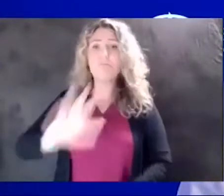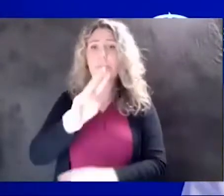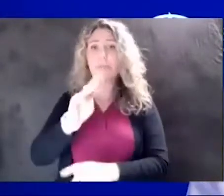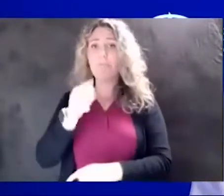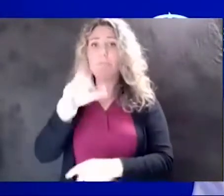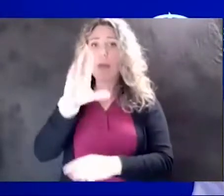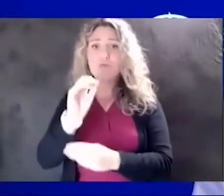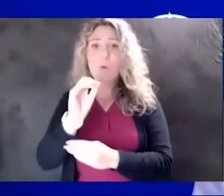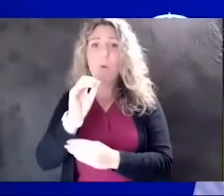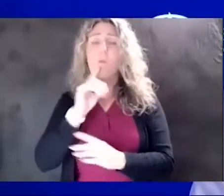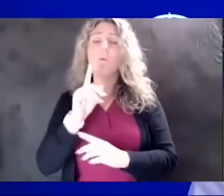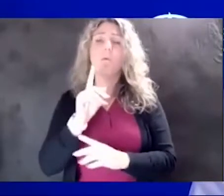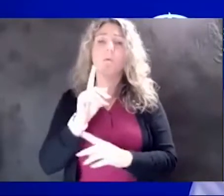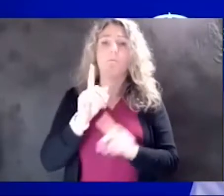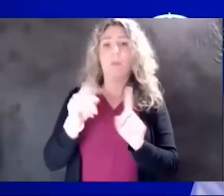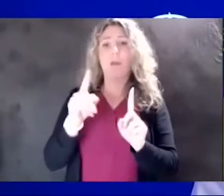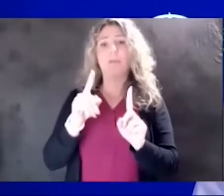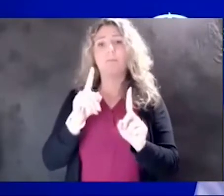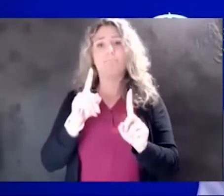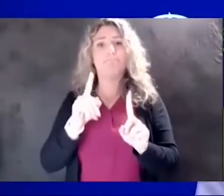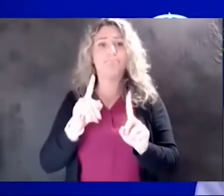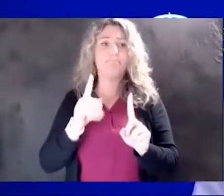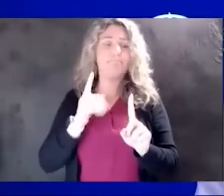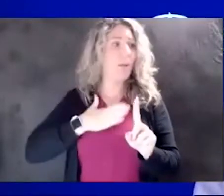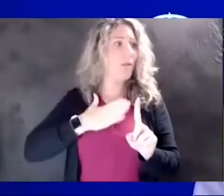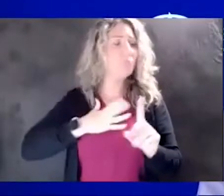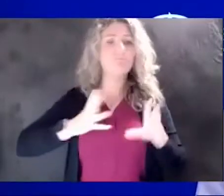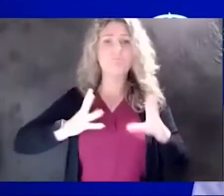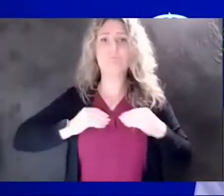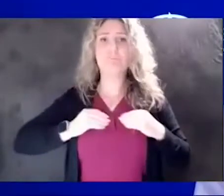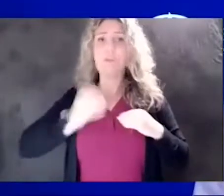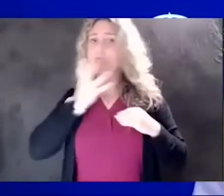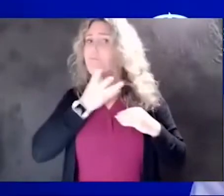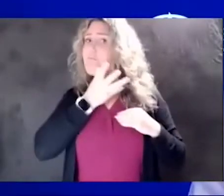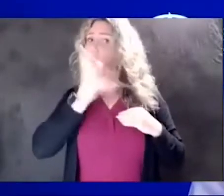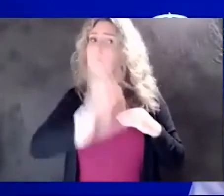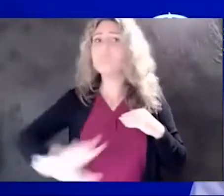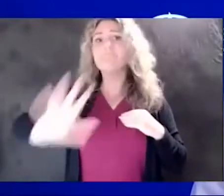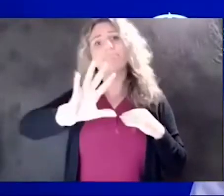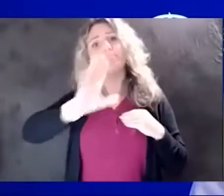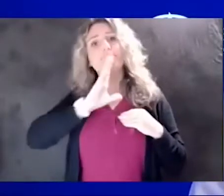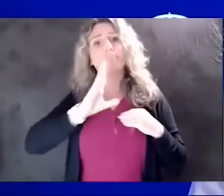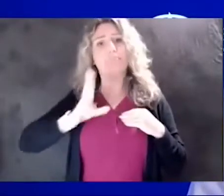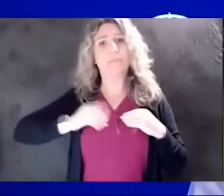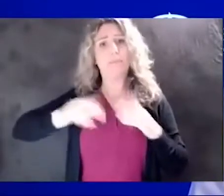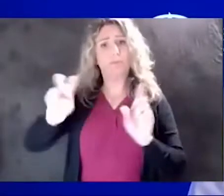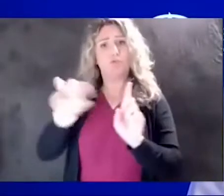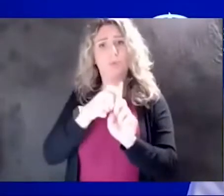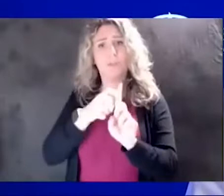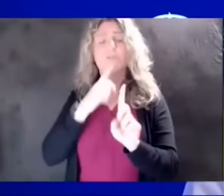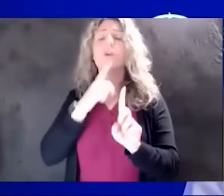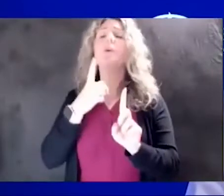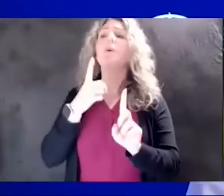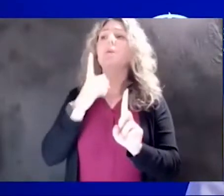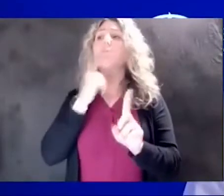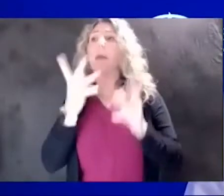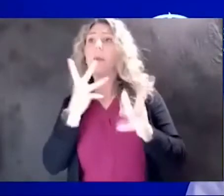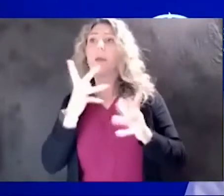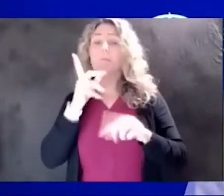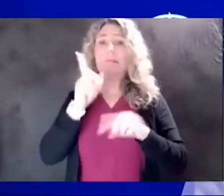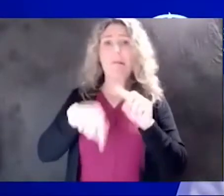but we are happy to take areas, rural areas that maybe have lost their capacity due to COVID, but we